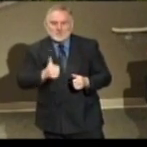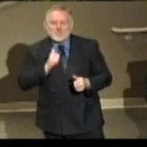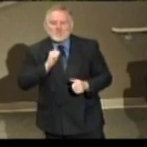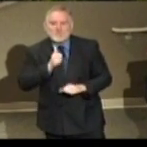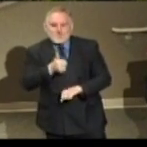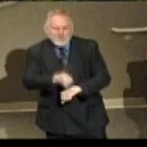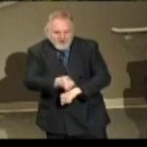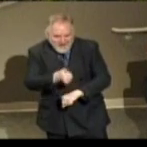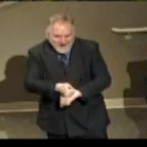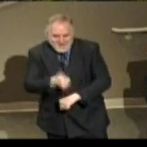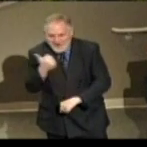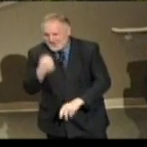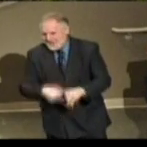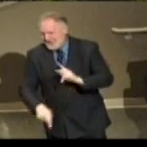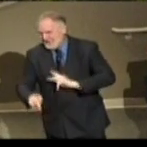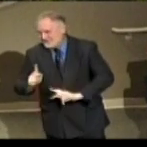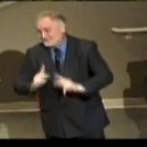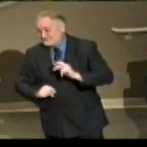others.